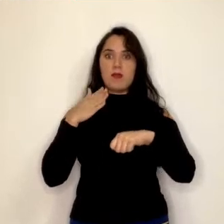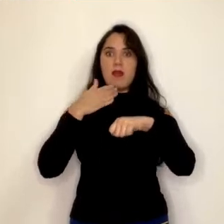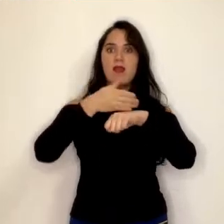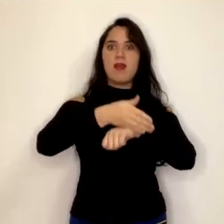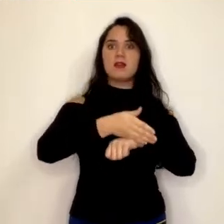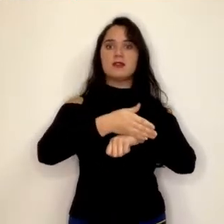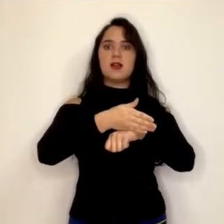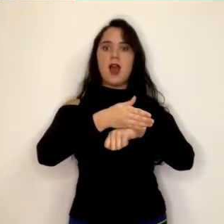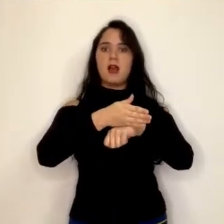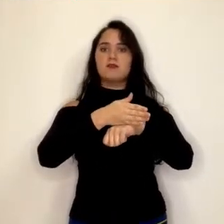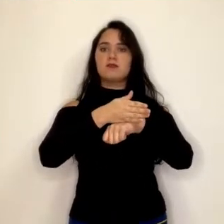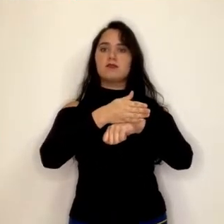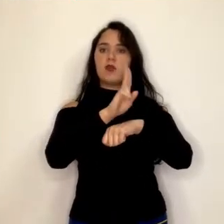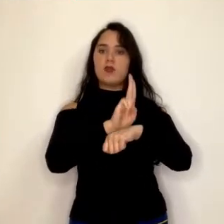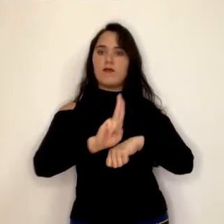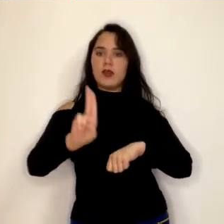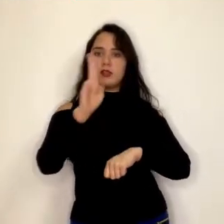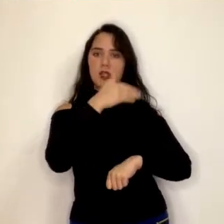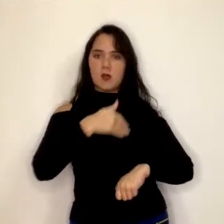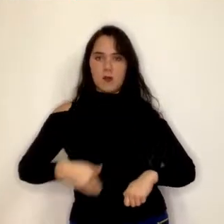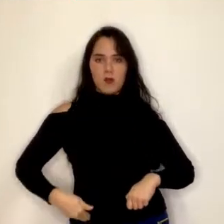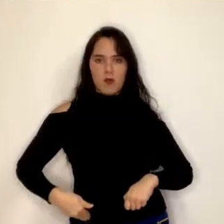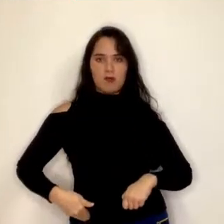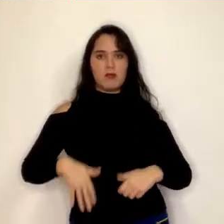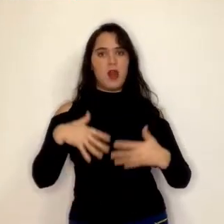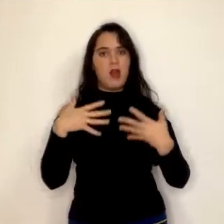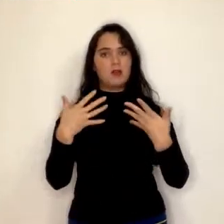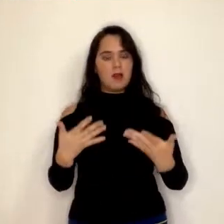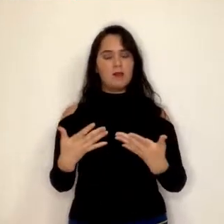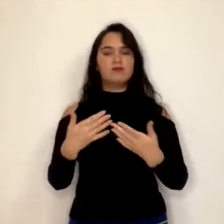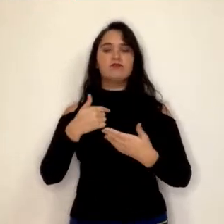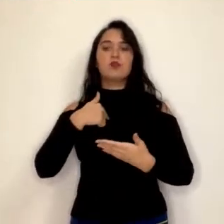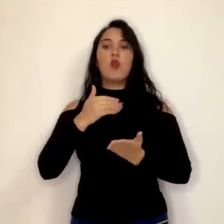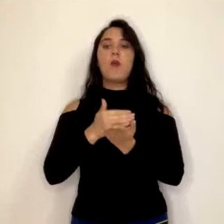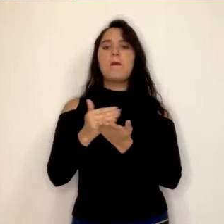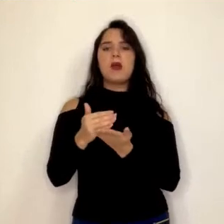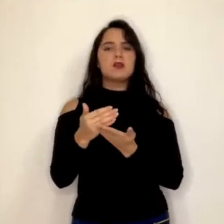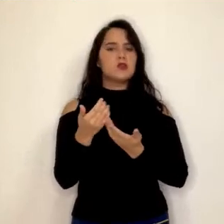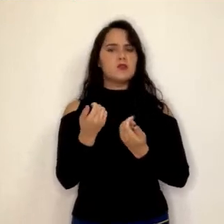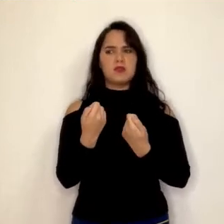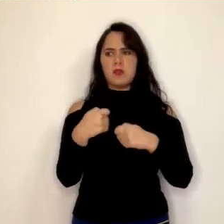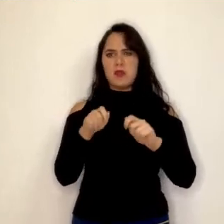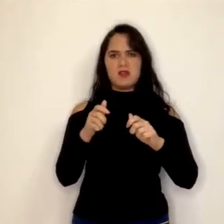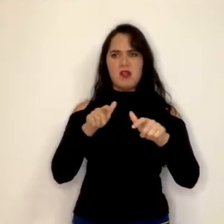allowed me to be in a public institution of higher learning.